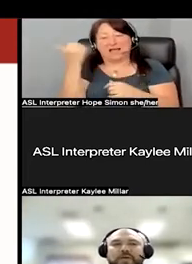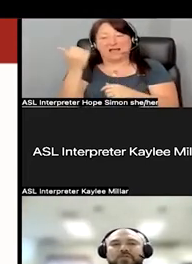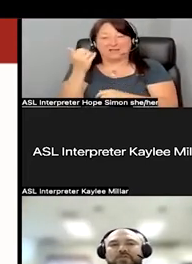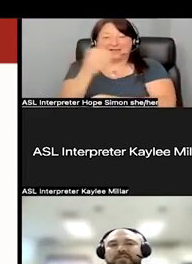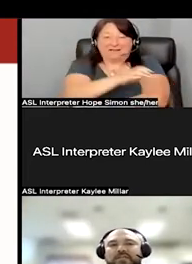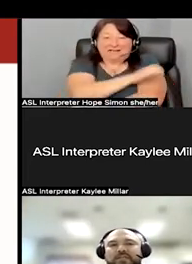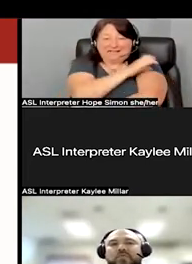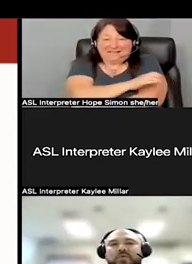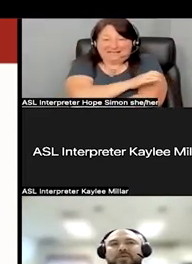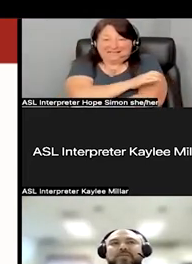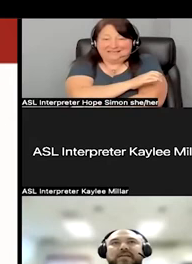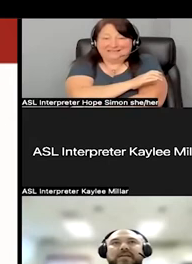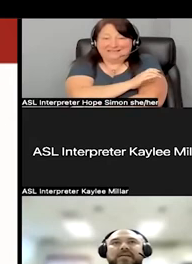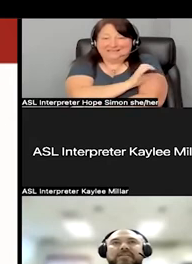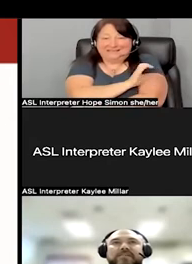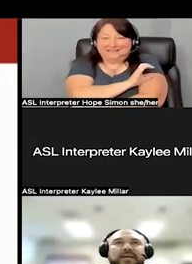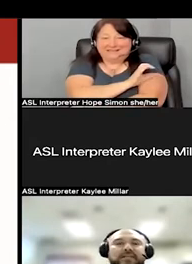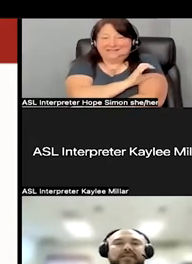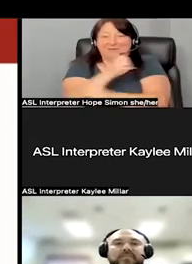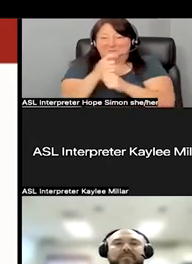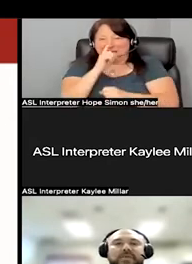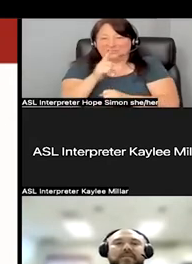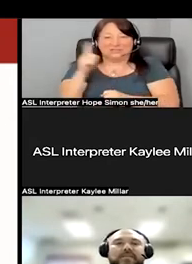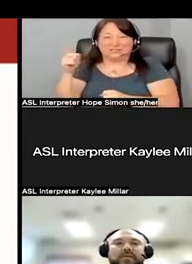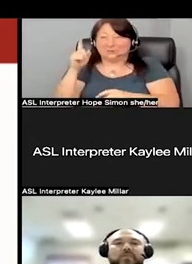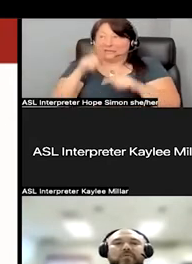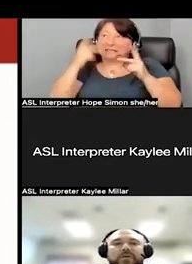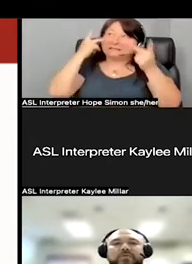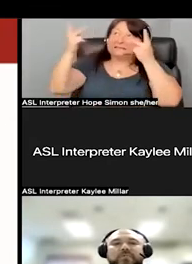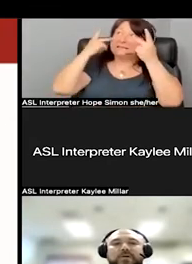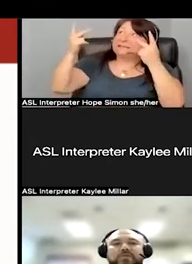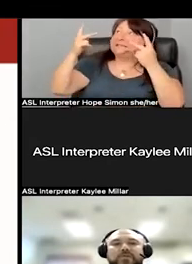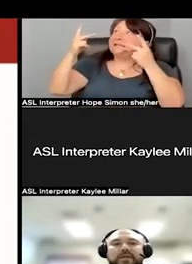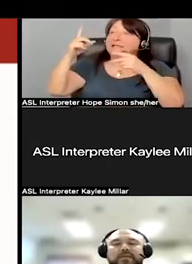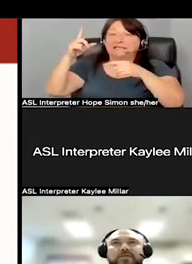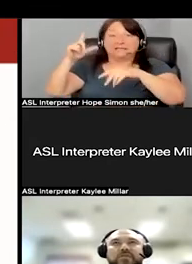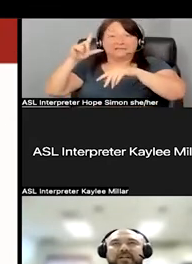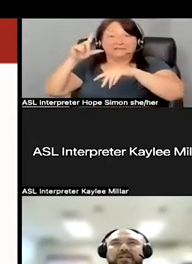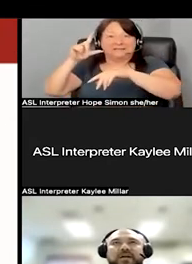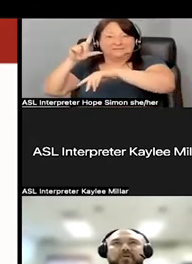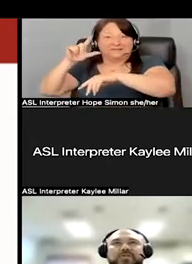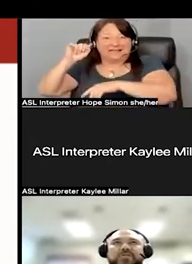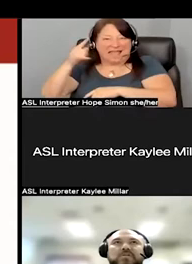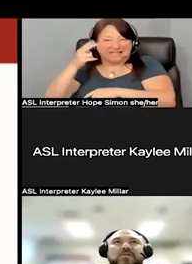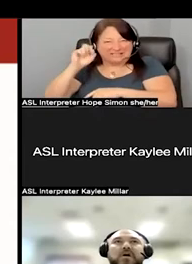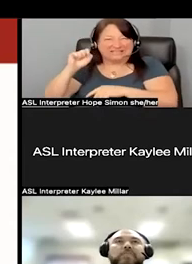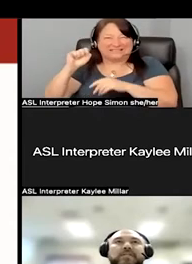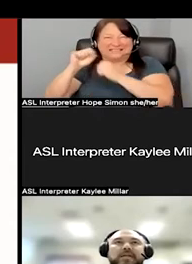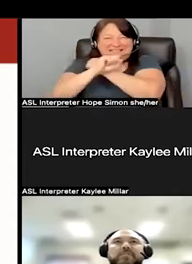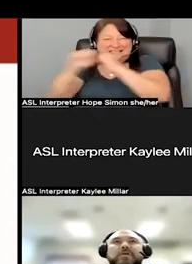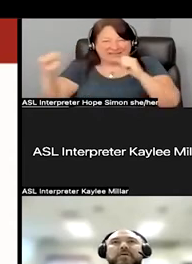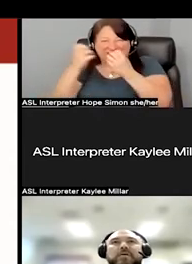we'll make sure that this equipment is out of sight, but we will be able to ensure that the clinic operations